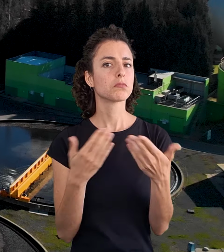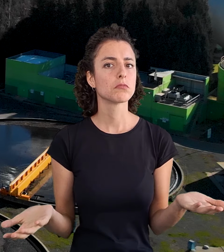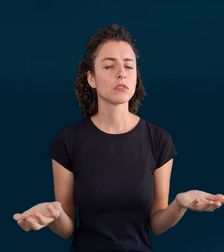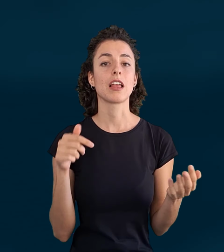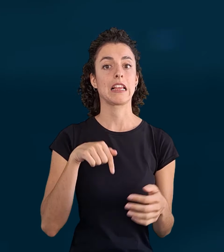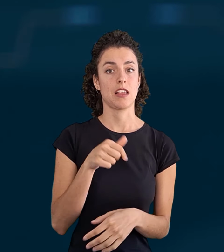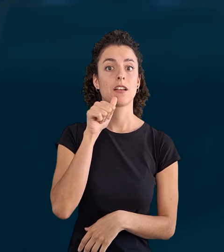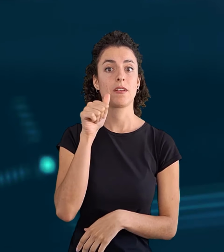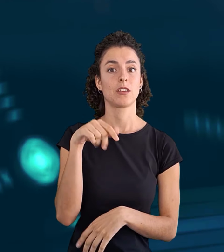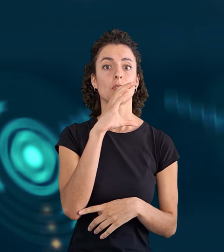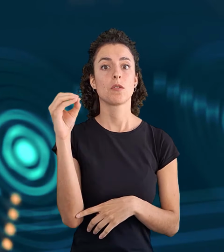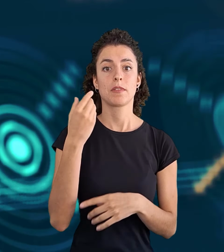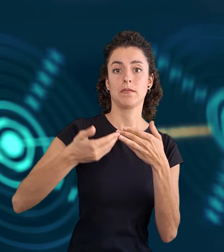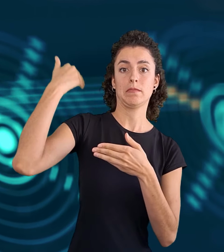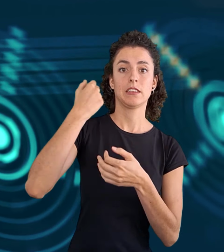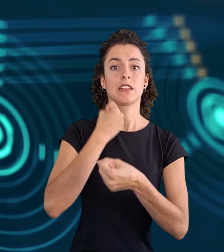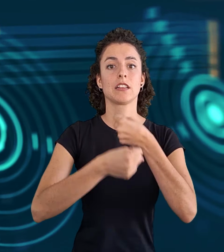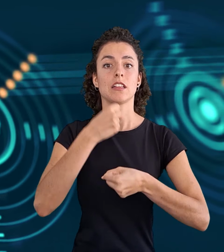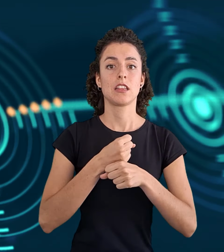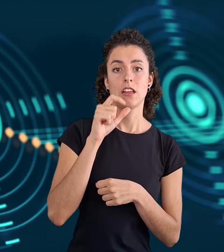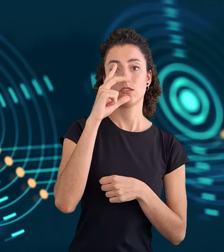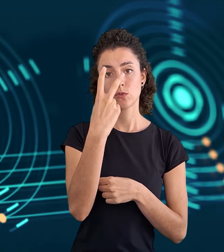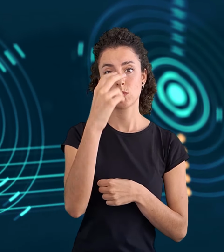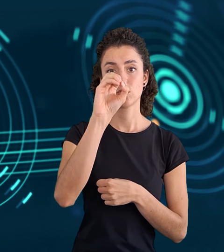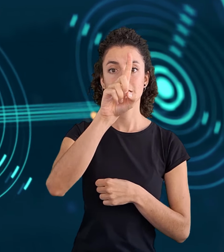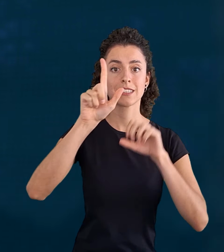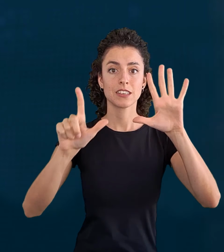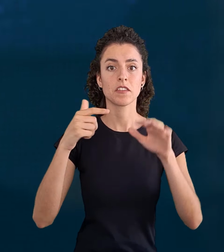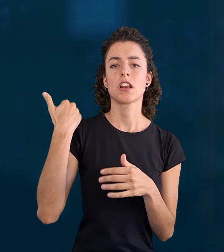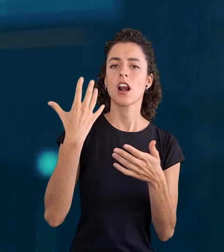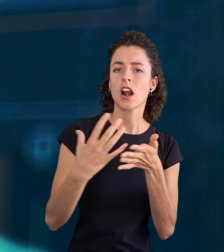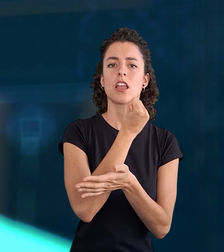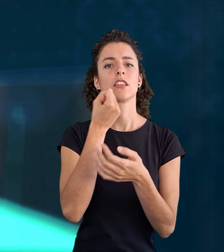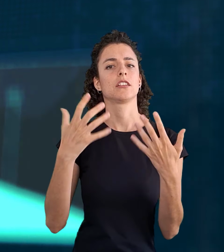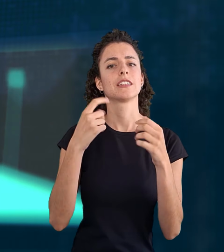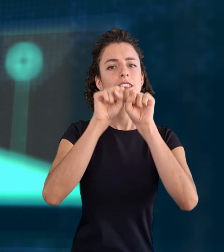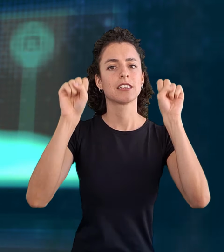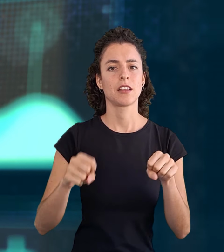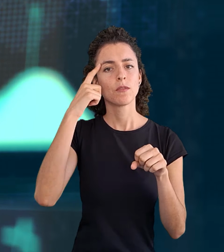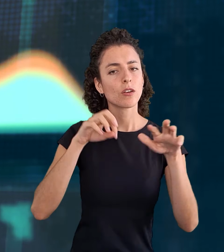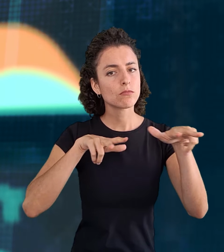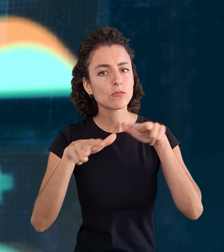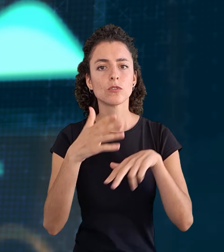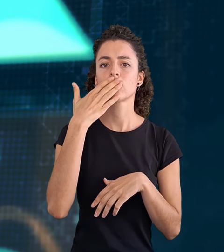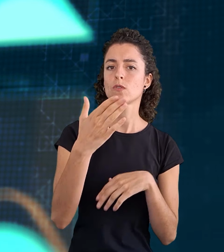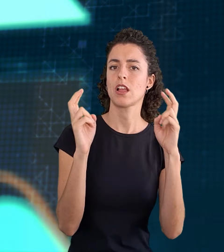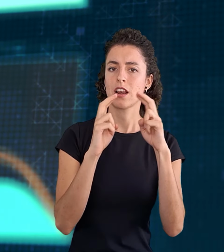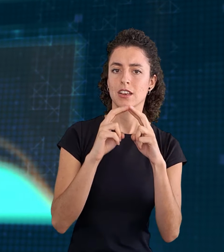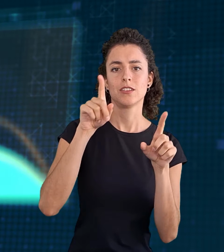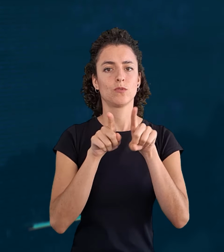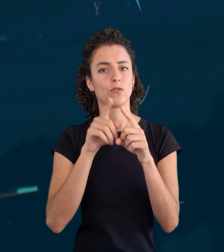activity, in 2017, Emasagra successfully integrated the energy management system by means of